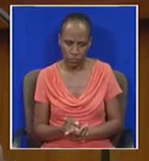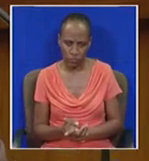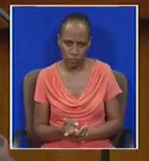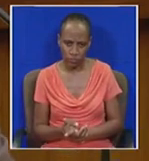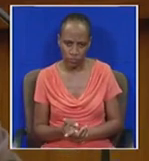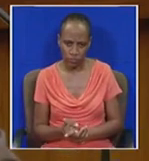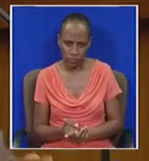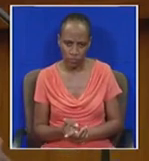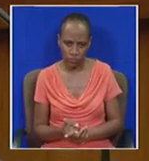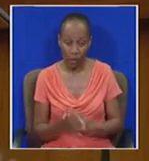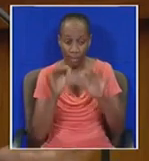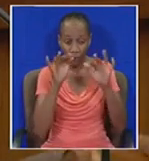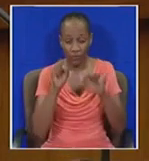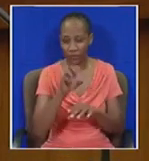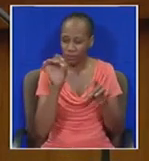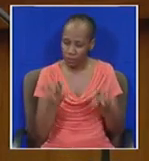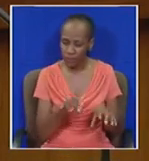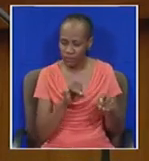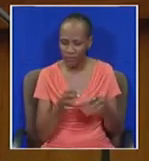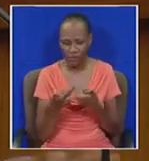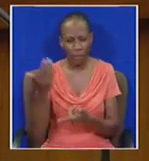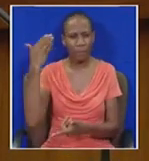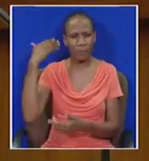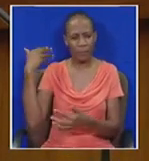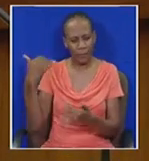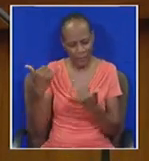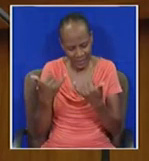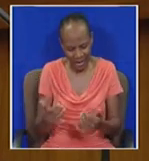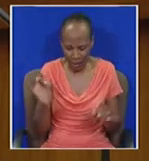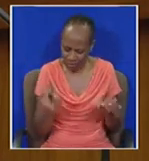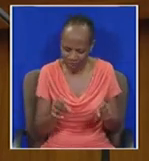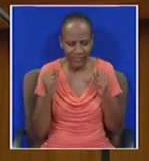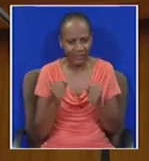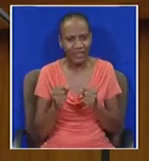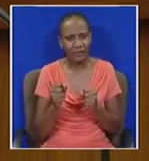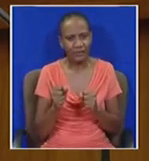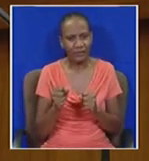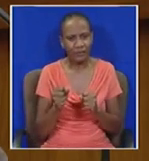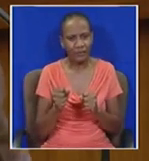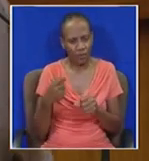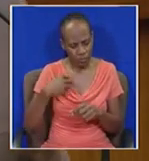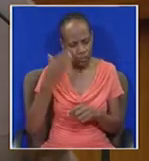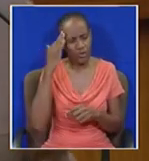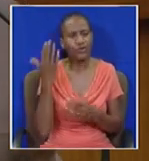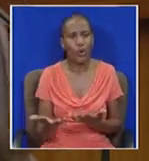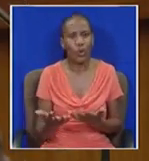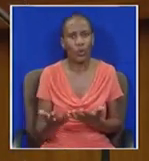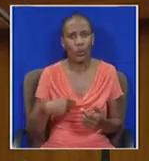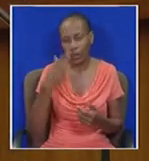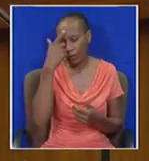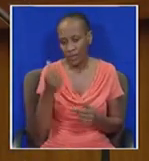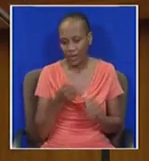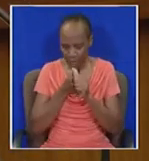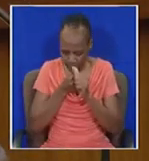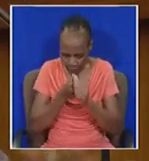how our people suffered and are still suffering because of the land question. We believe in the principle of the rule of